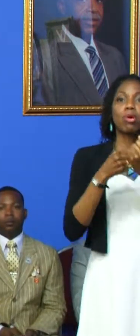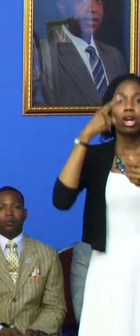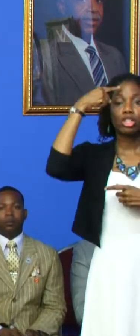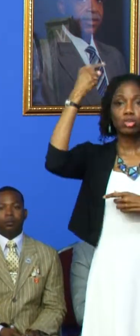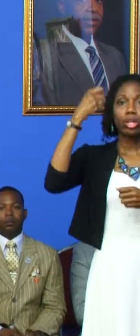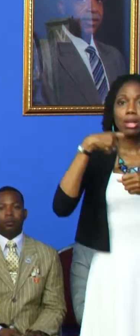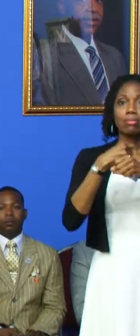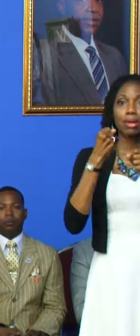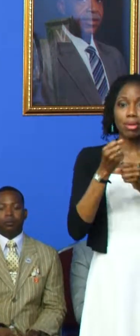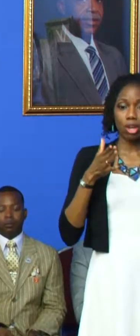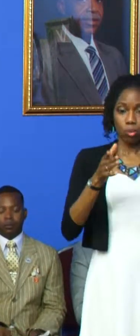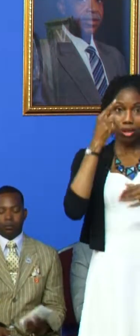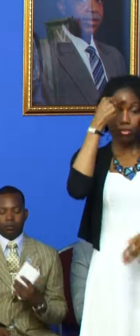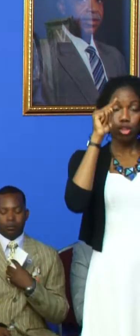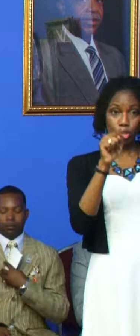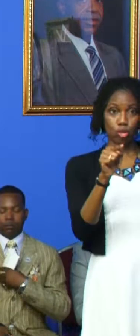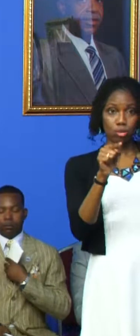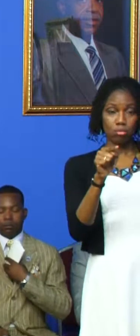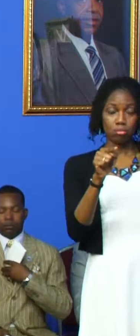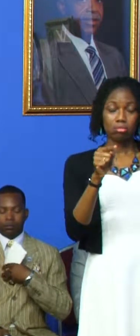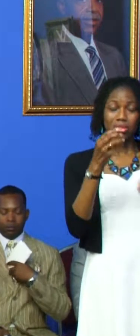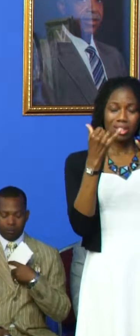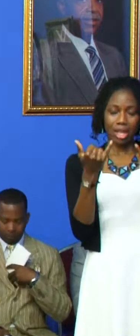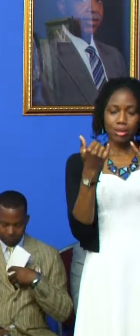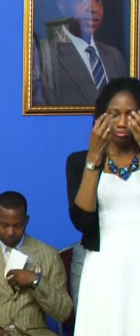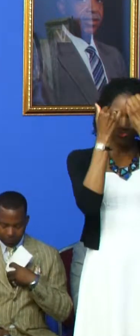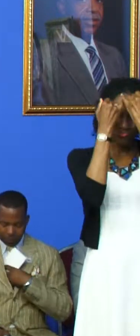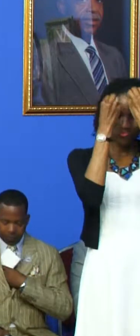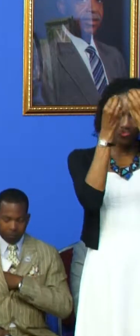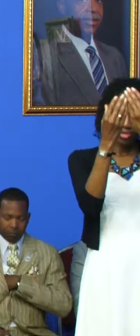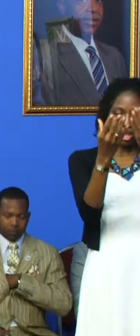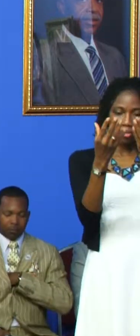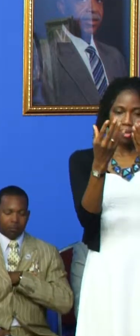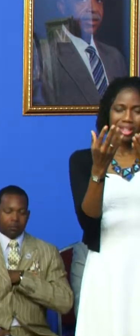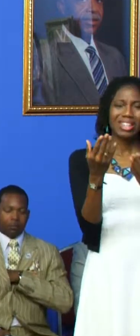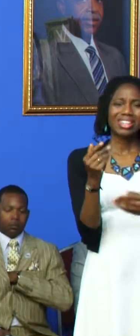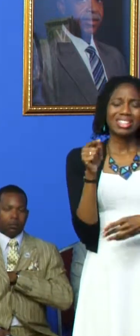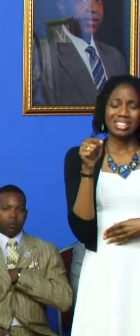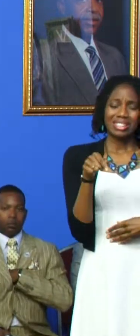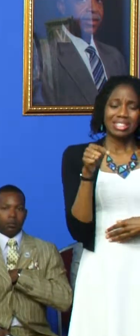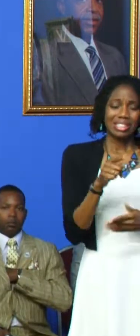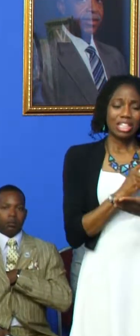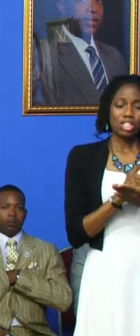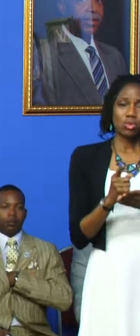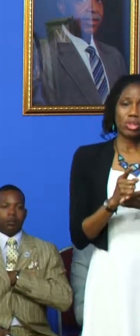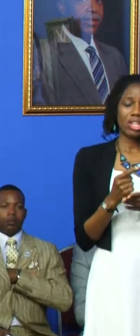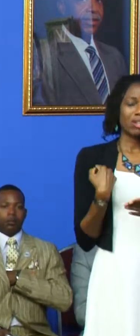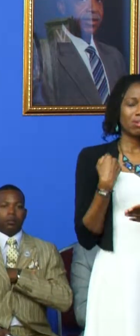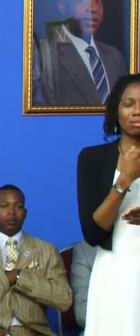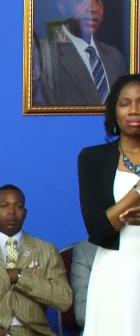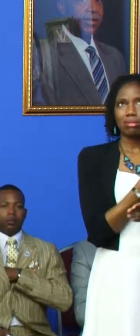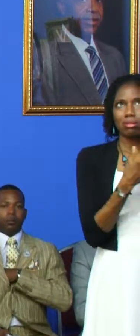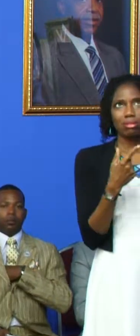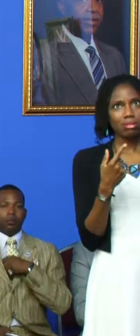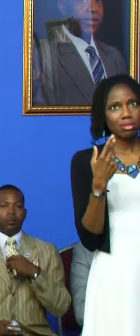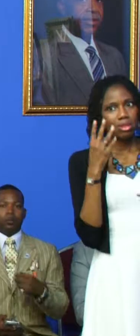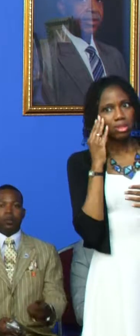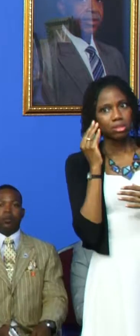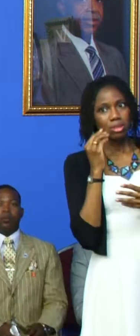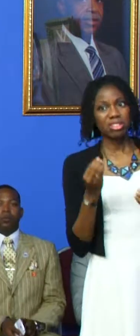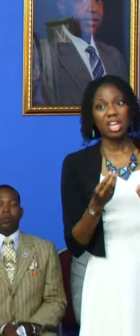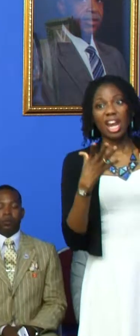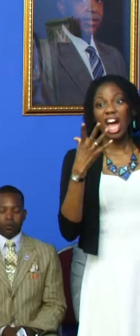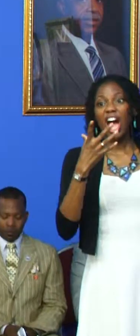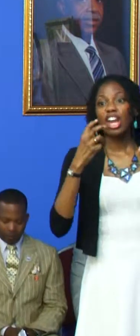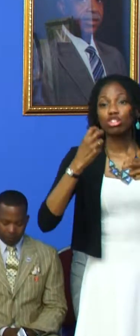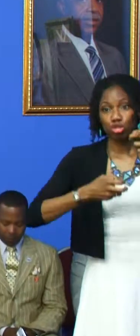Let me tell you, this week we've seen a lot of trauma. I'm going to deal with a lot of it on Politics Nation in the morning,